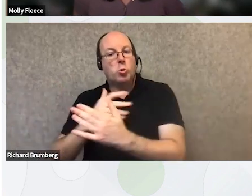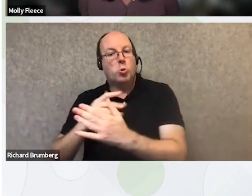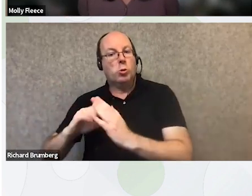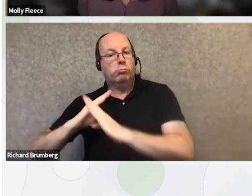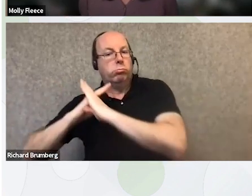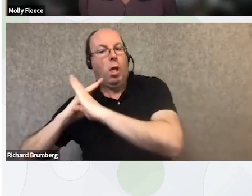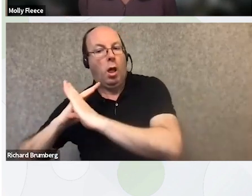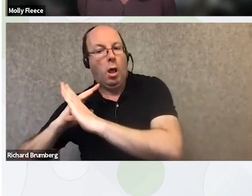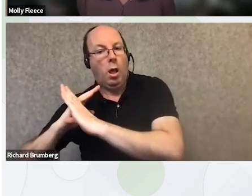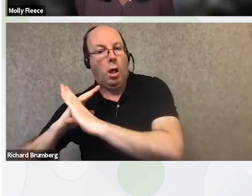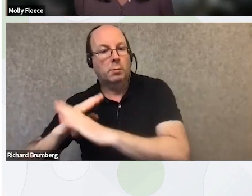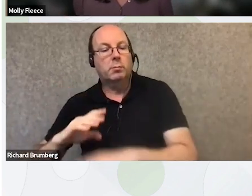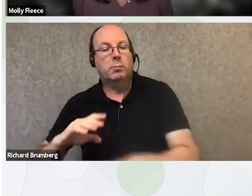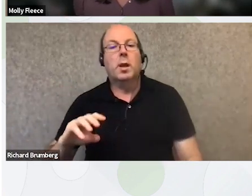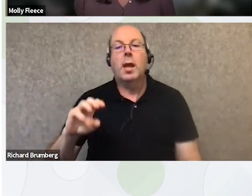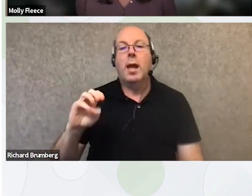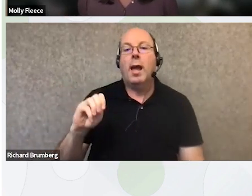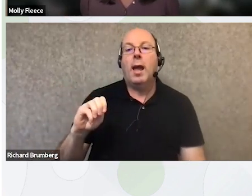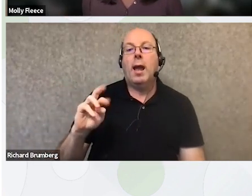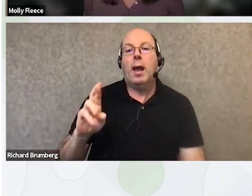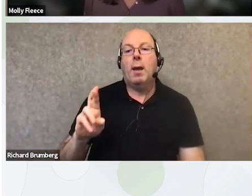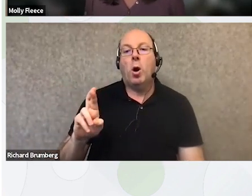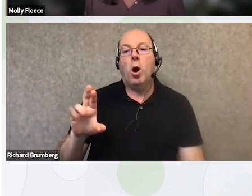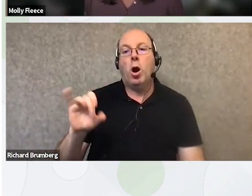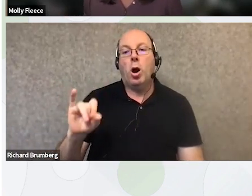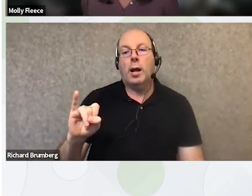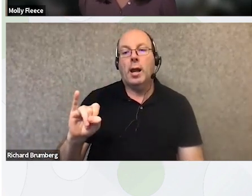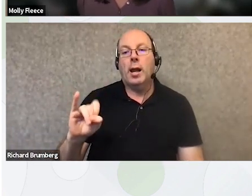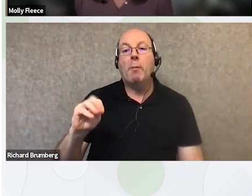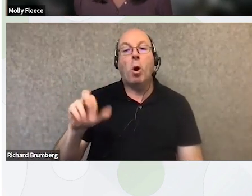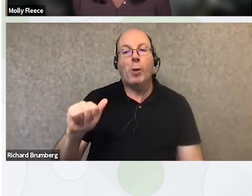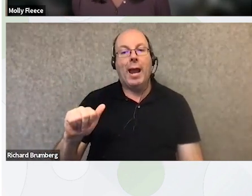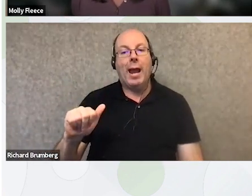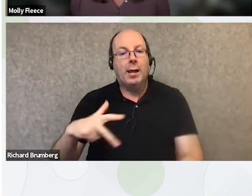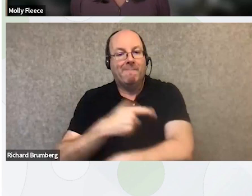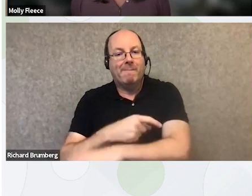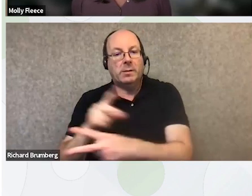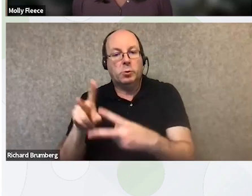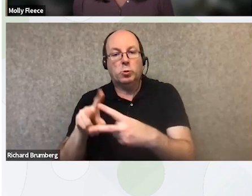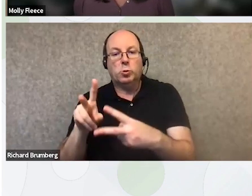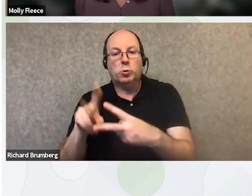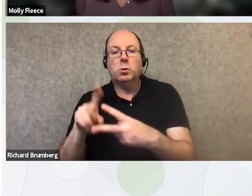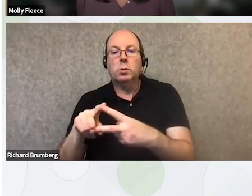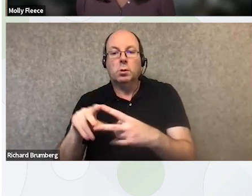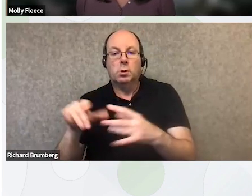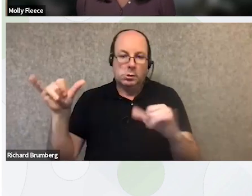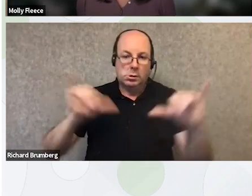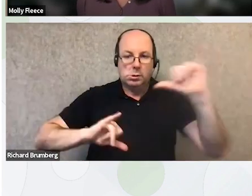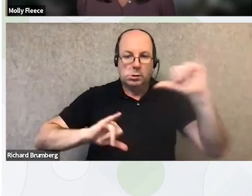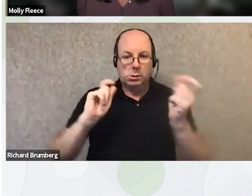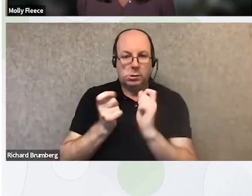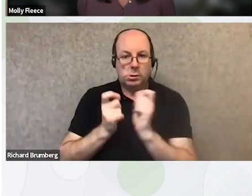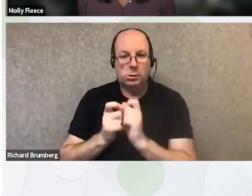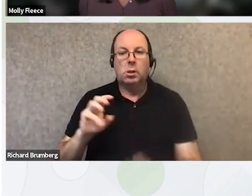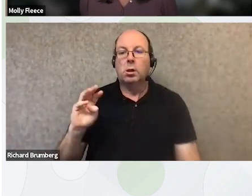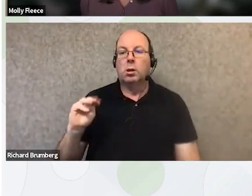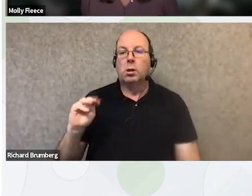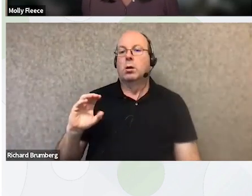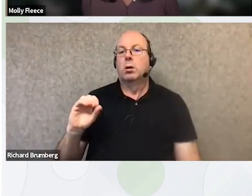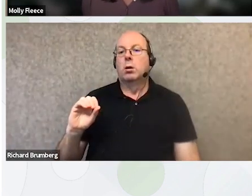have two mRNA vaccines that we have heard quite a lot about that have been reformulated for this year, the Moderna and the